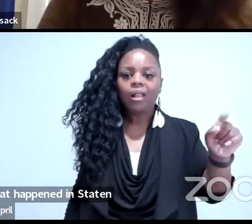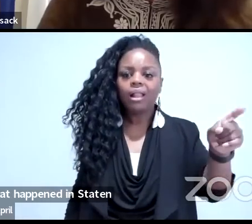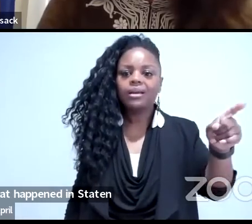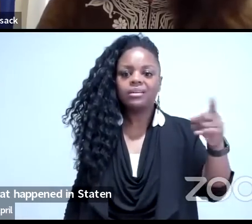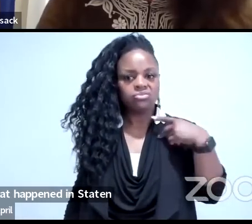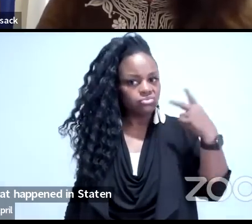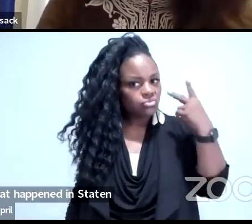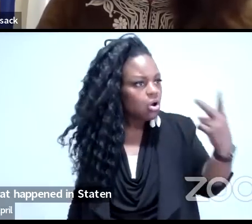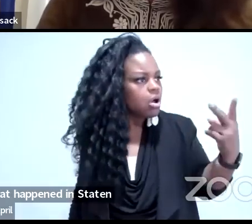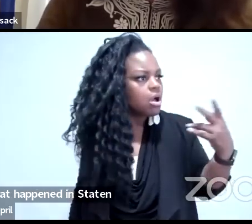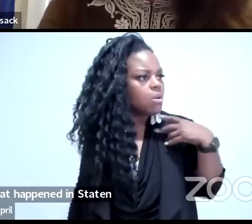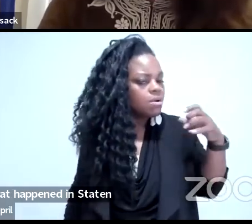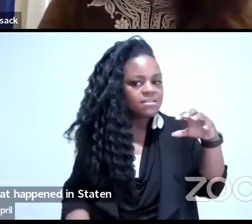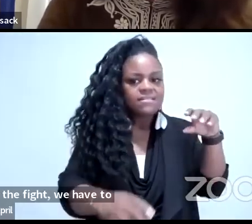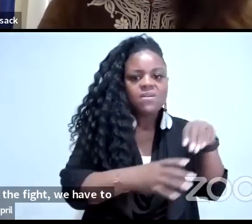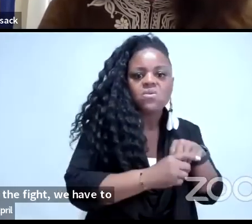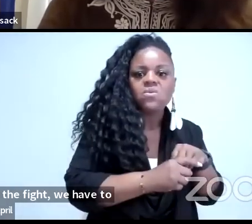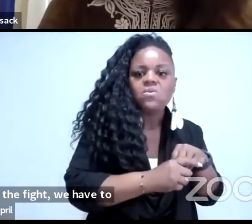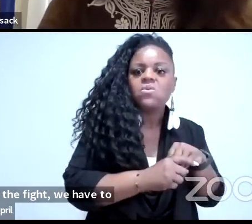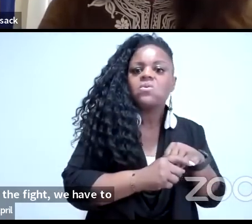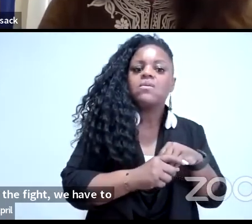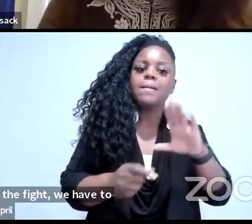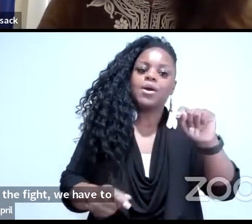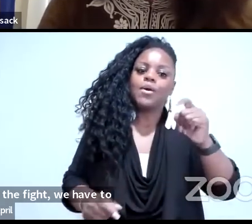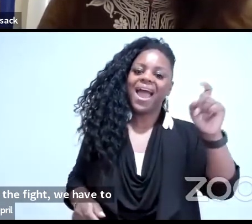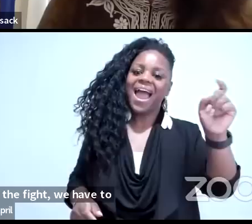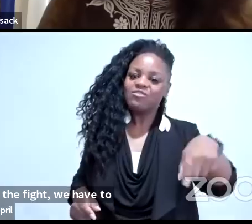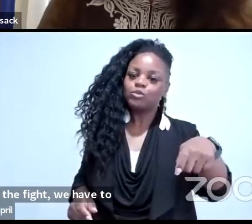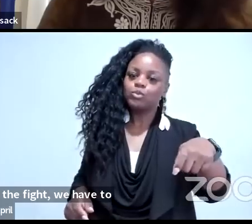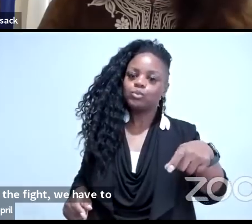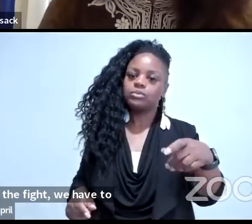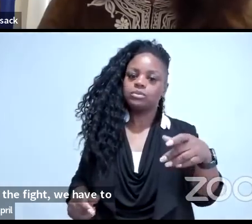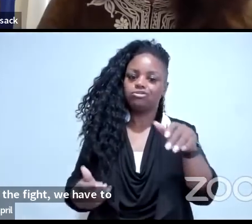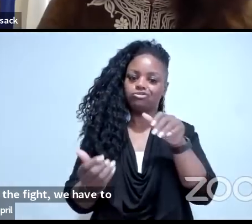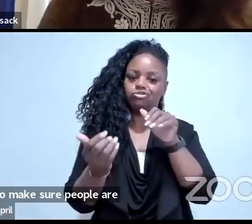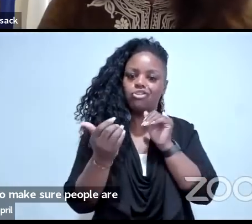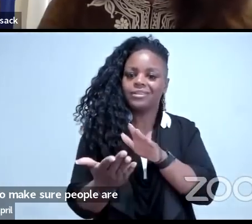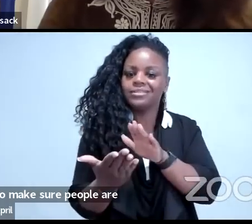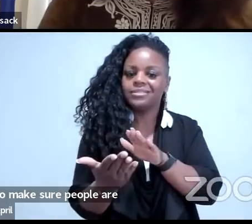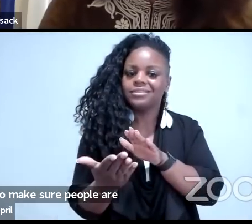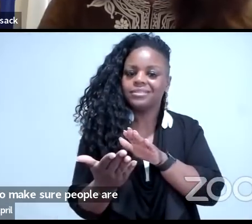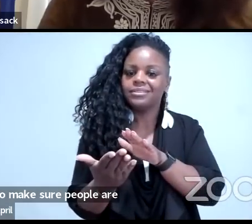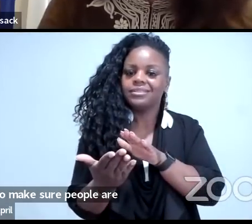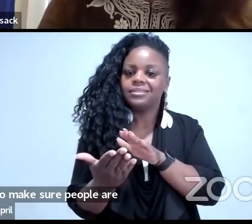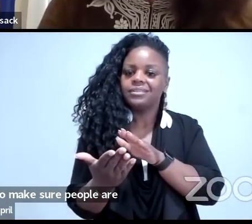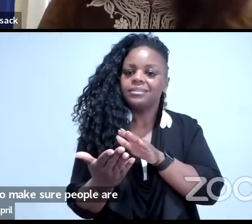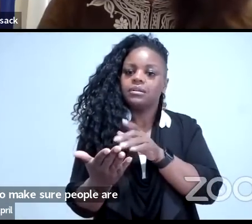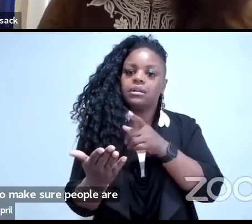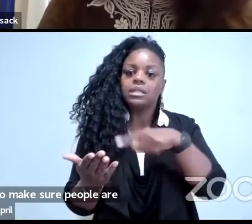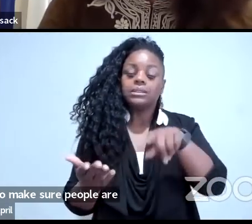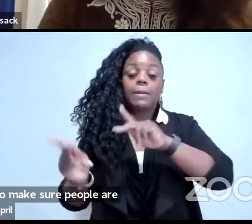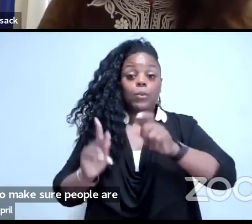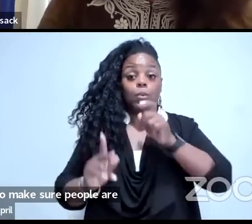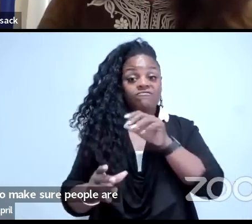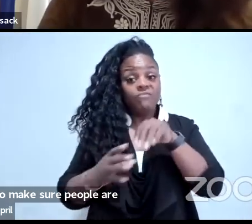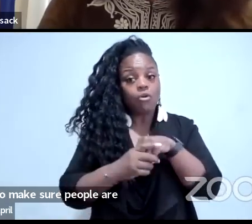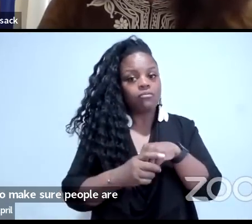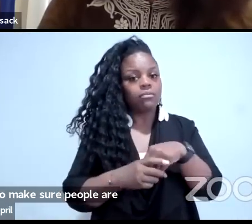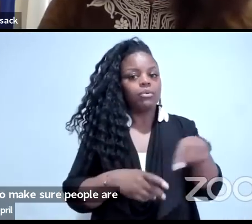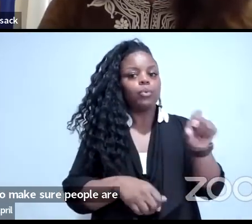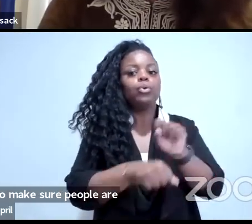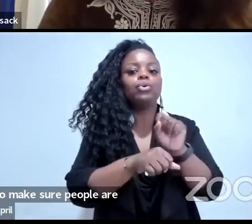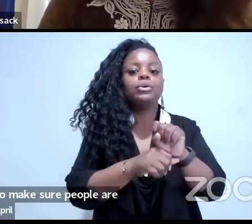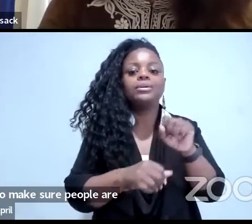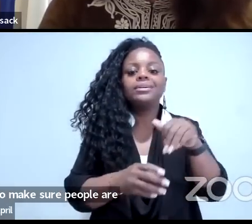sure that there's people involved that are actual workers of Amazon, and make sure that the workers are leading the fight. Workers need to